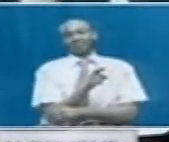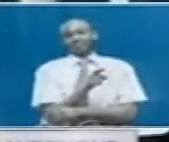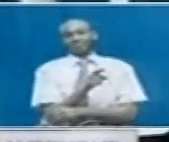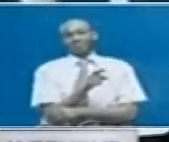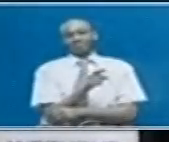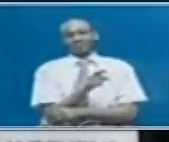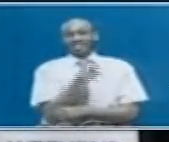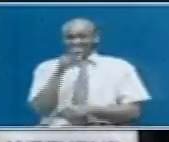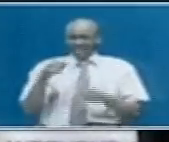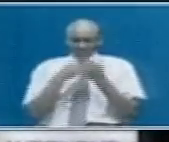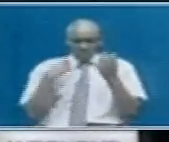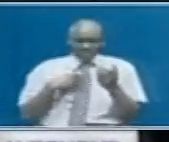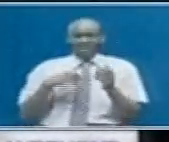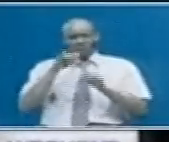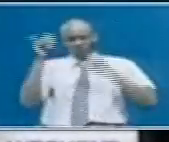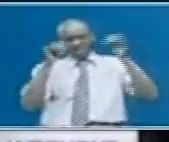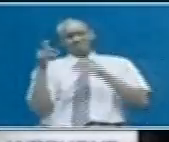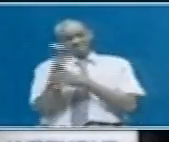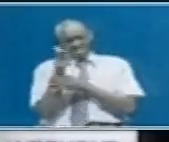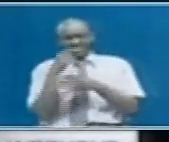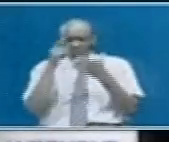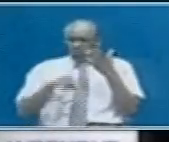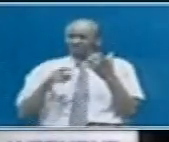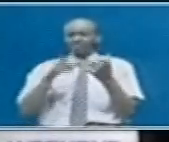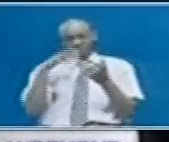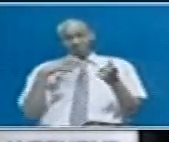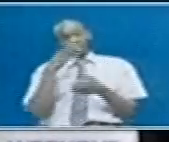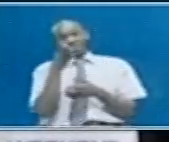The trial attracted foreign media due to the number of those convicted.